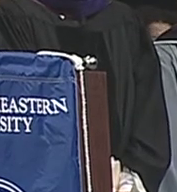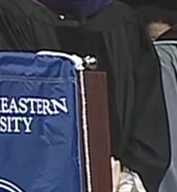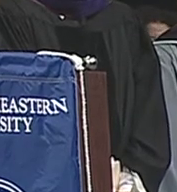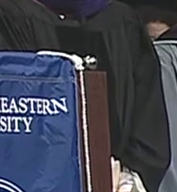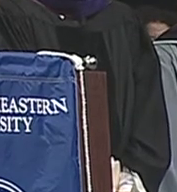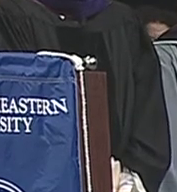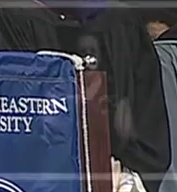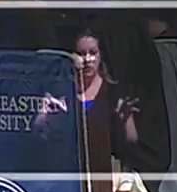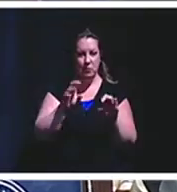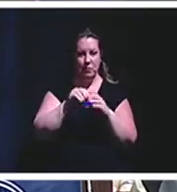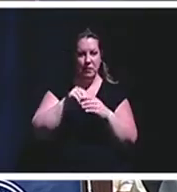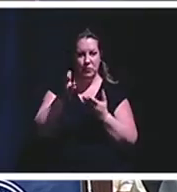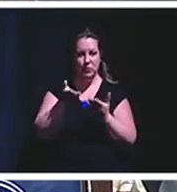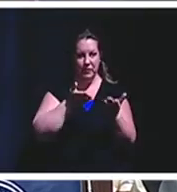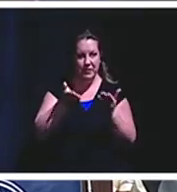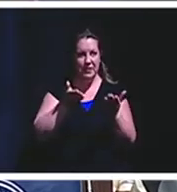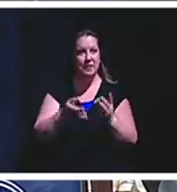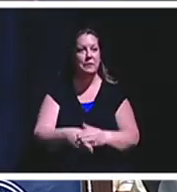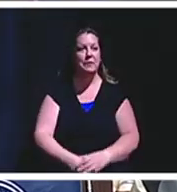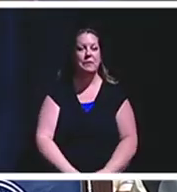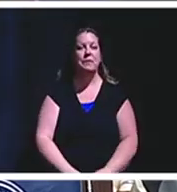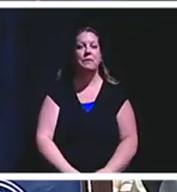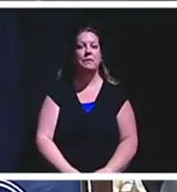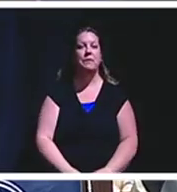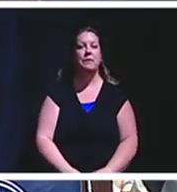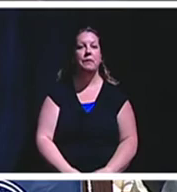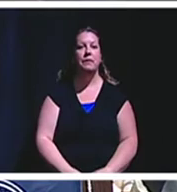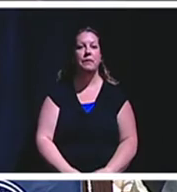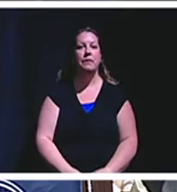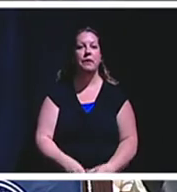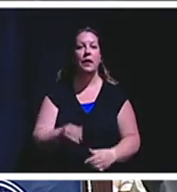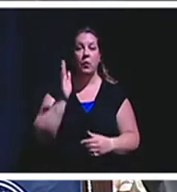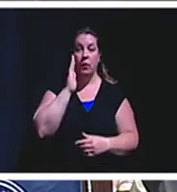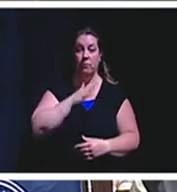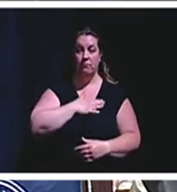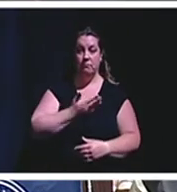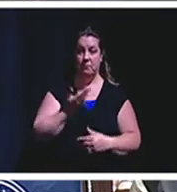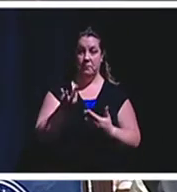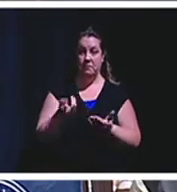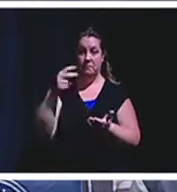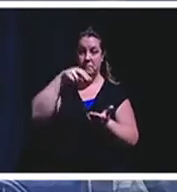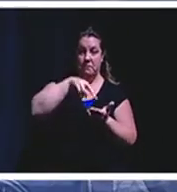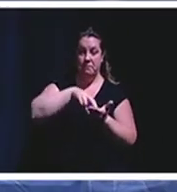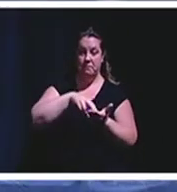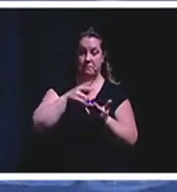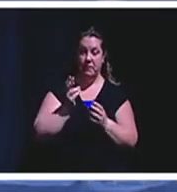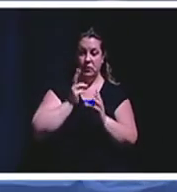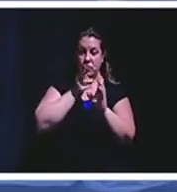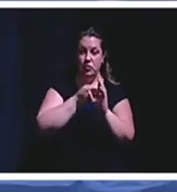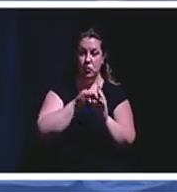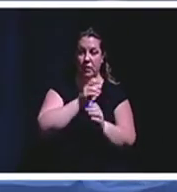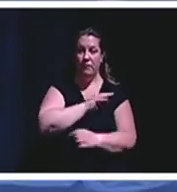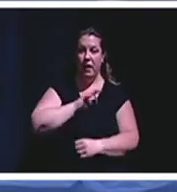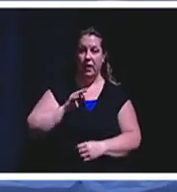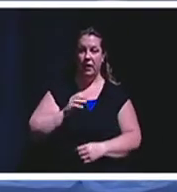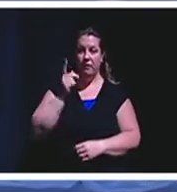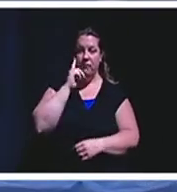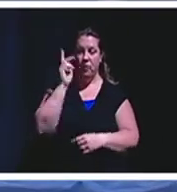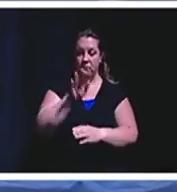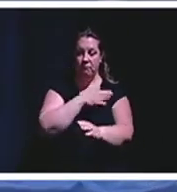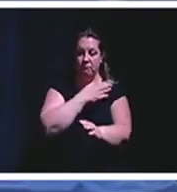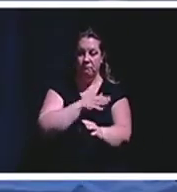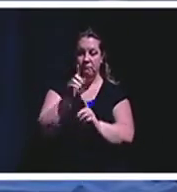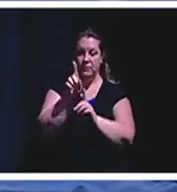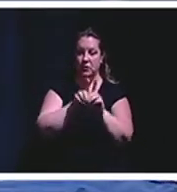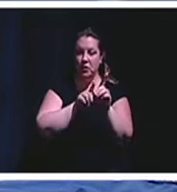into service. Will the audience please rise and join the faculty and graduates in singing the Star-Spangled Banner? The